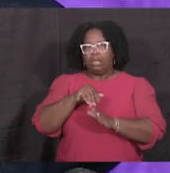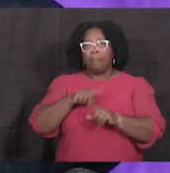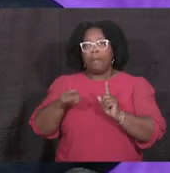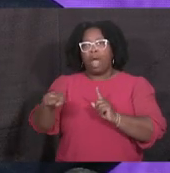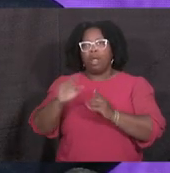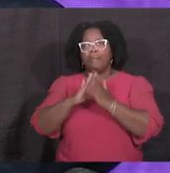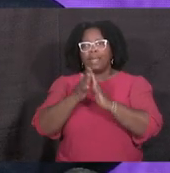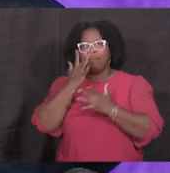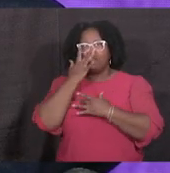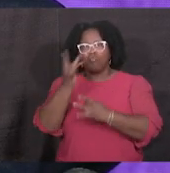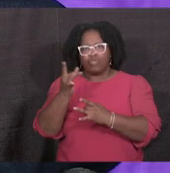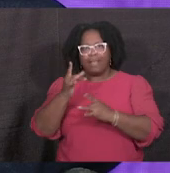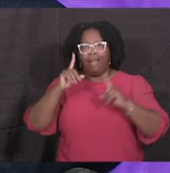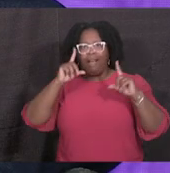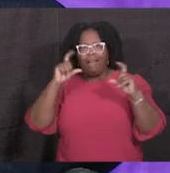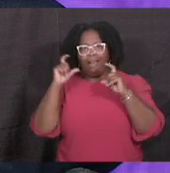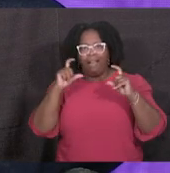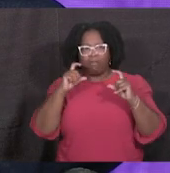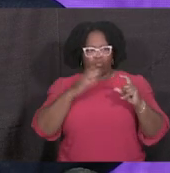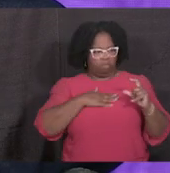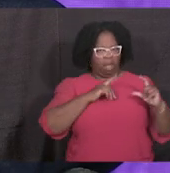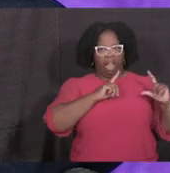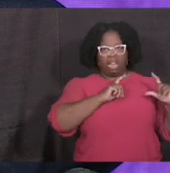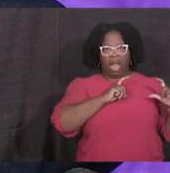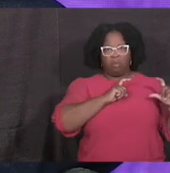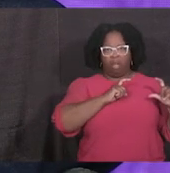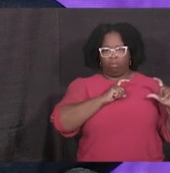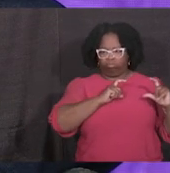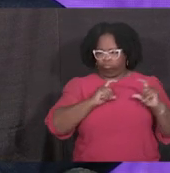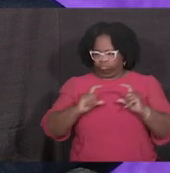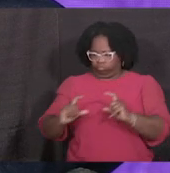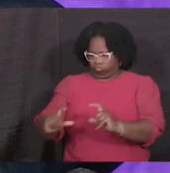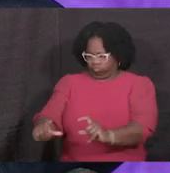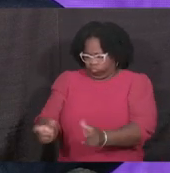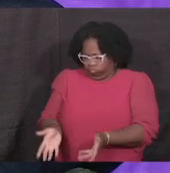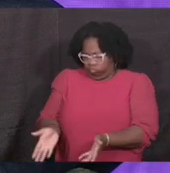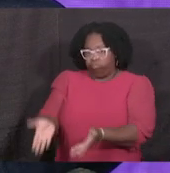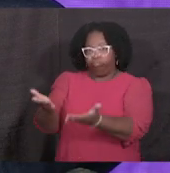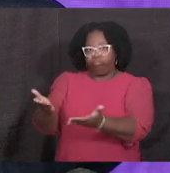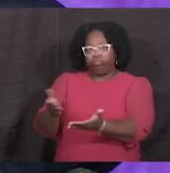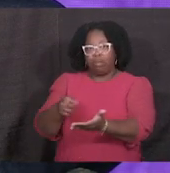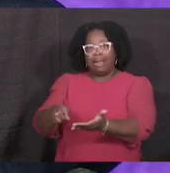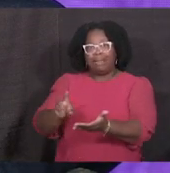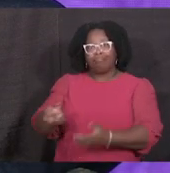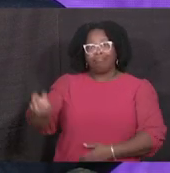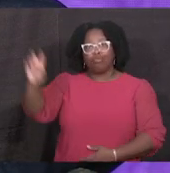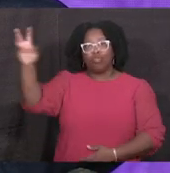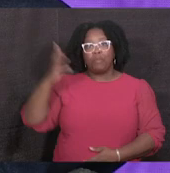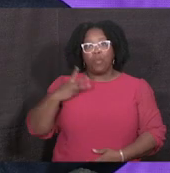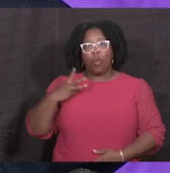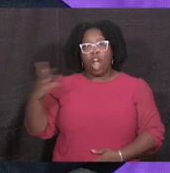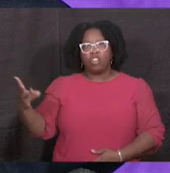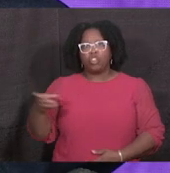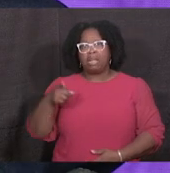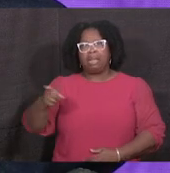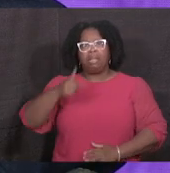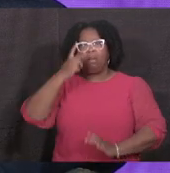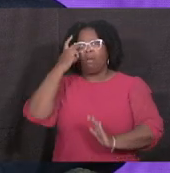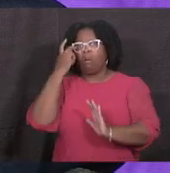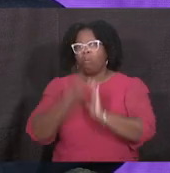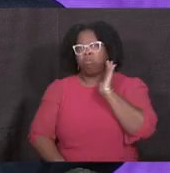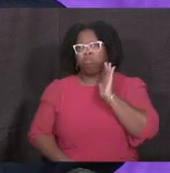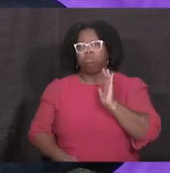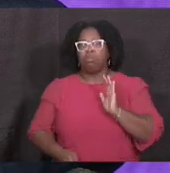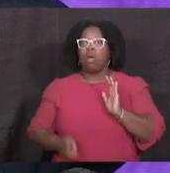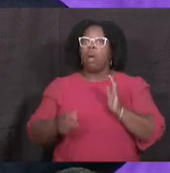And I gave him this old camera that I had, and he took it, went on a trip to Washington, and he was sold. I mean, most of the pictures were